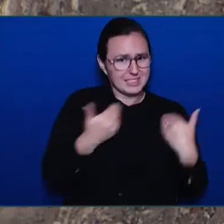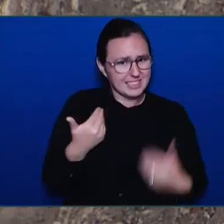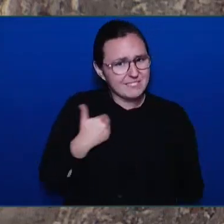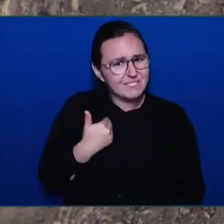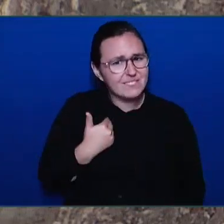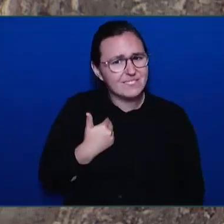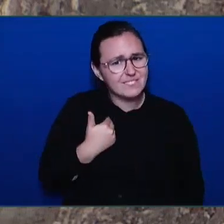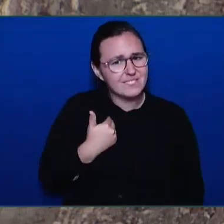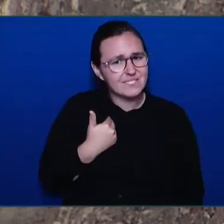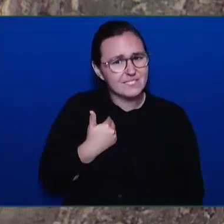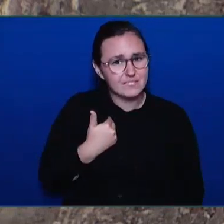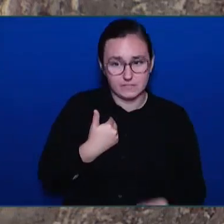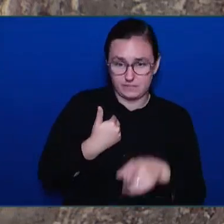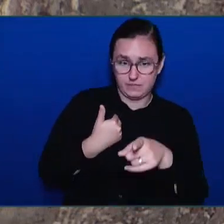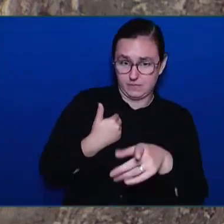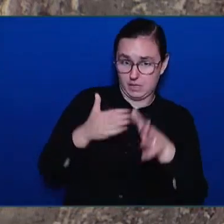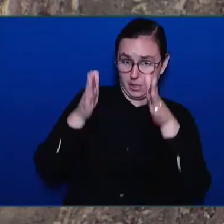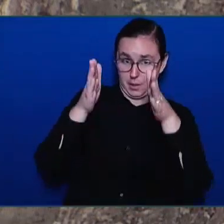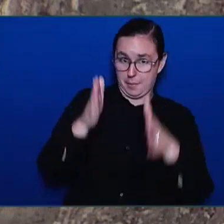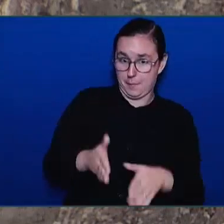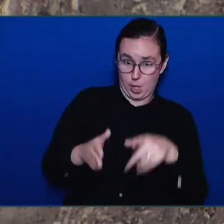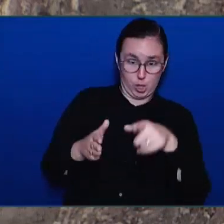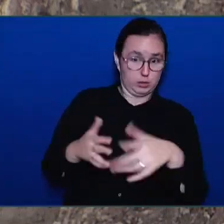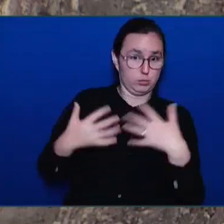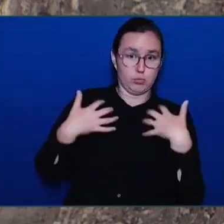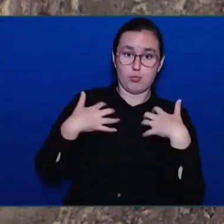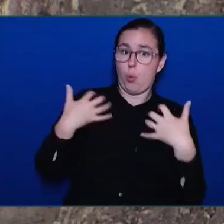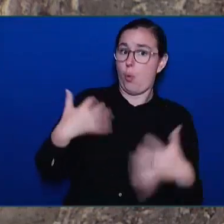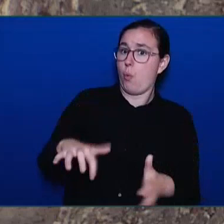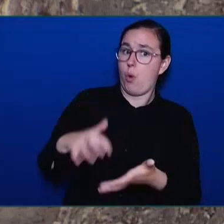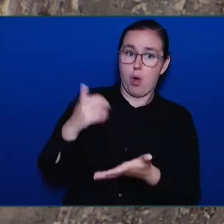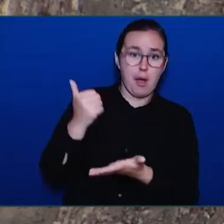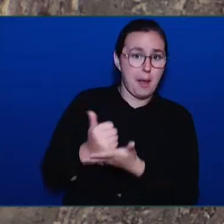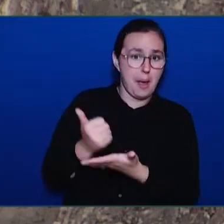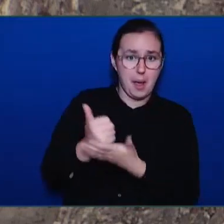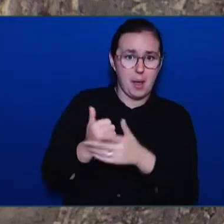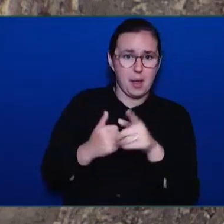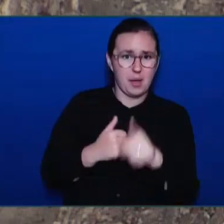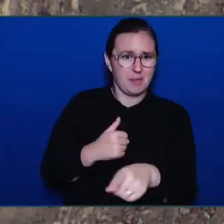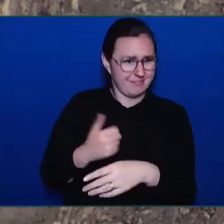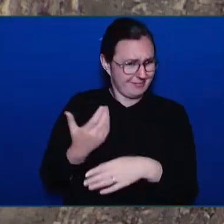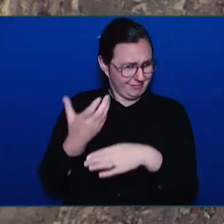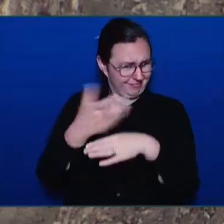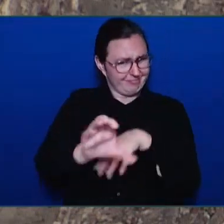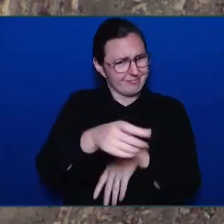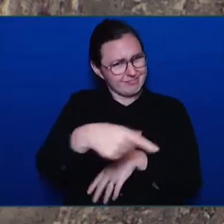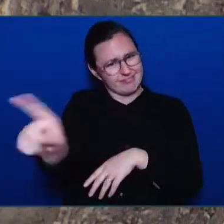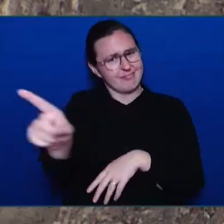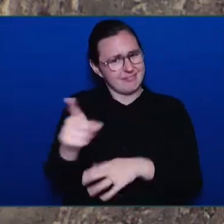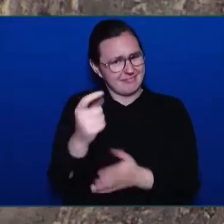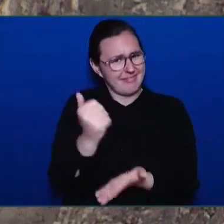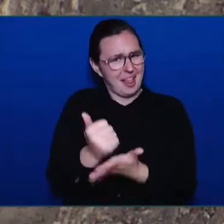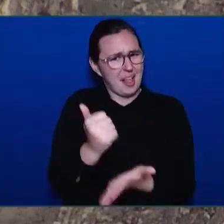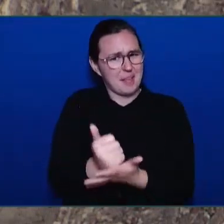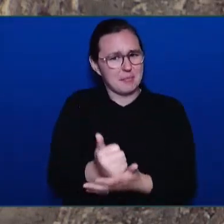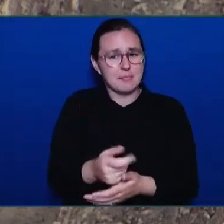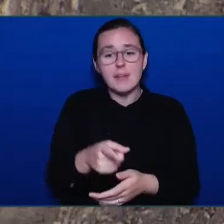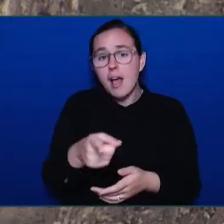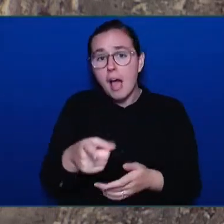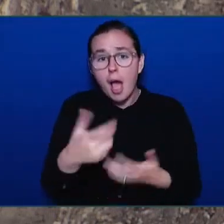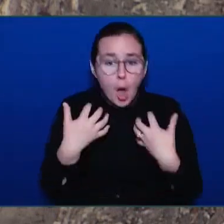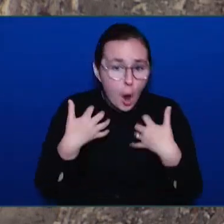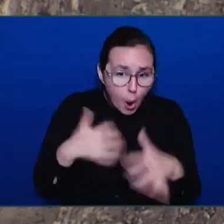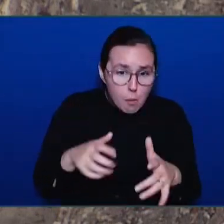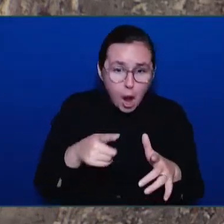that are most vulnerable and have been left on the streets to their own devices to be put into proper care so that they can be